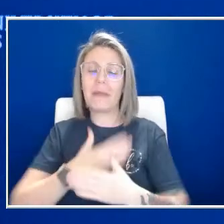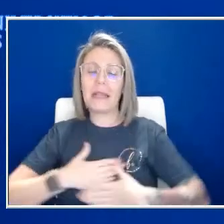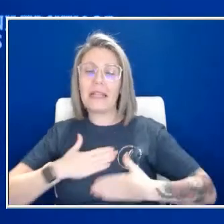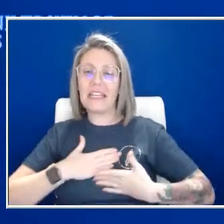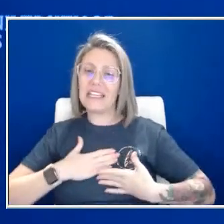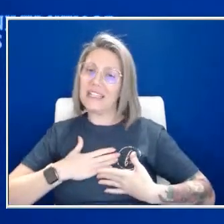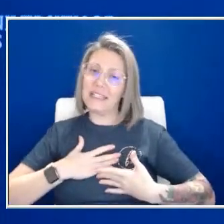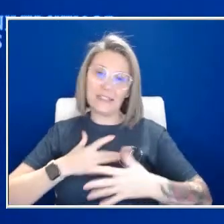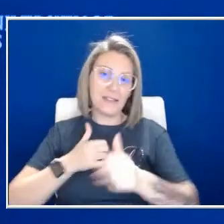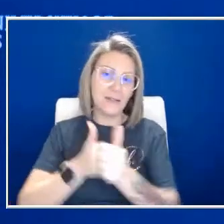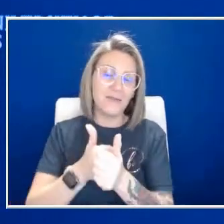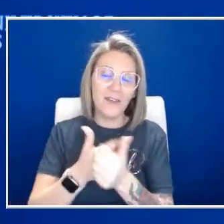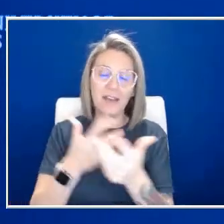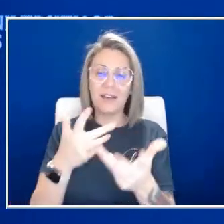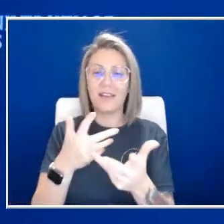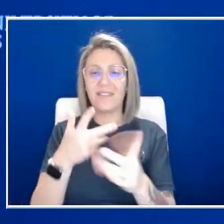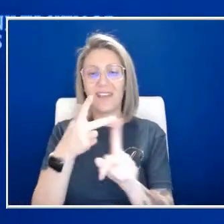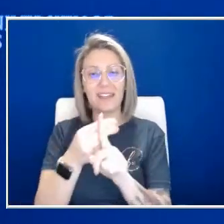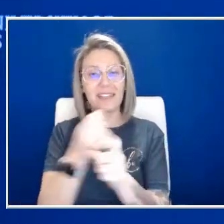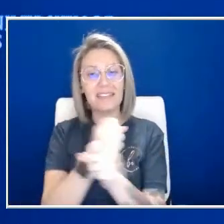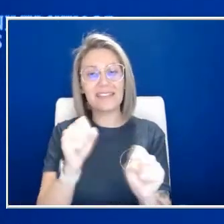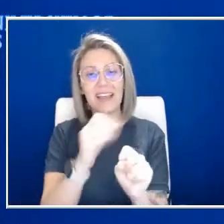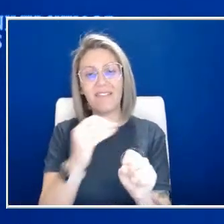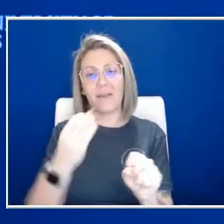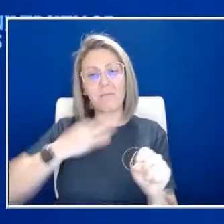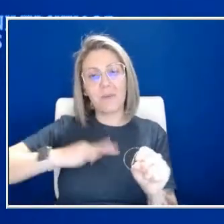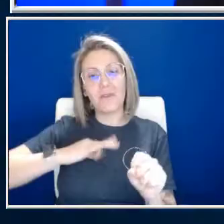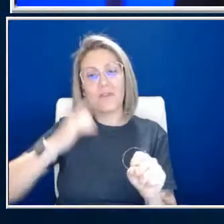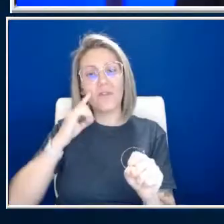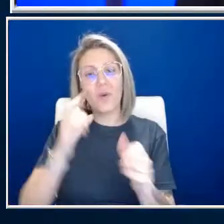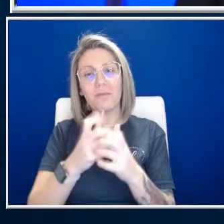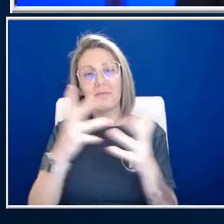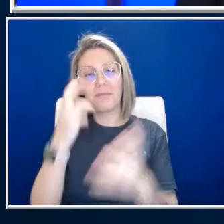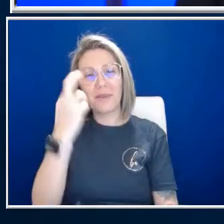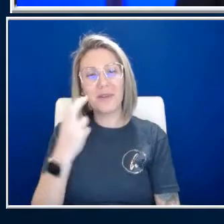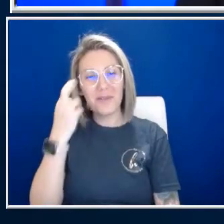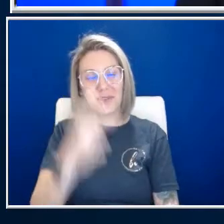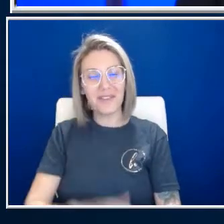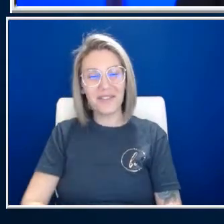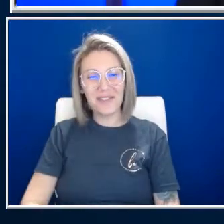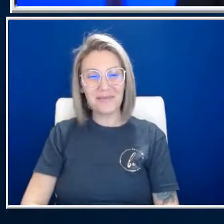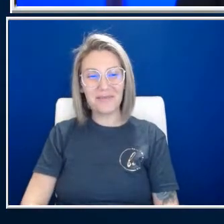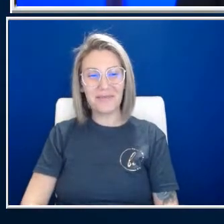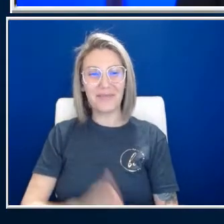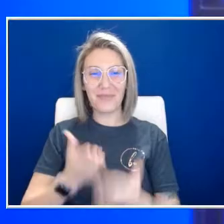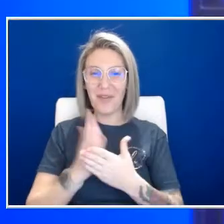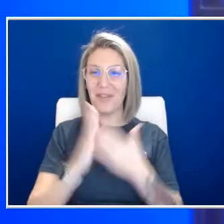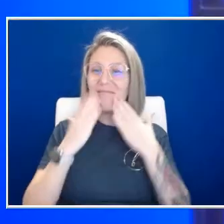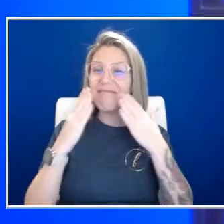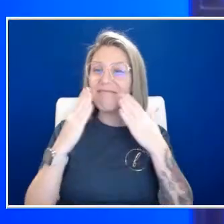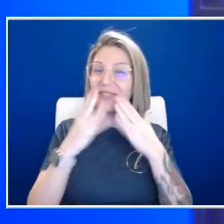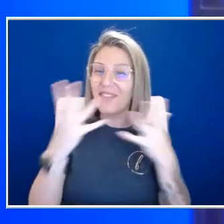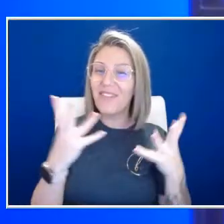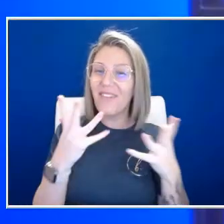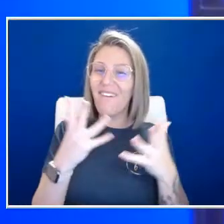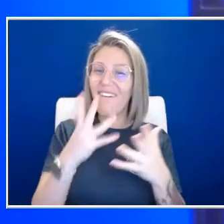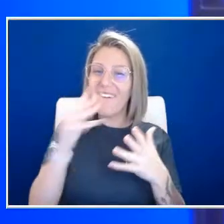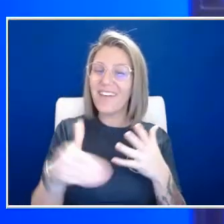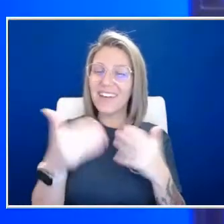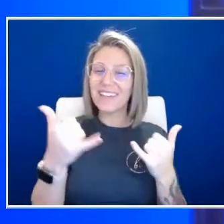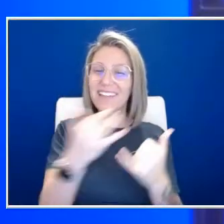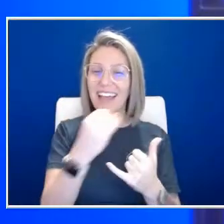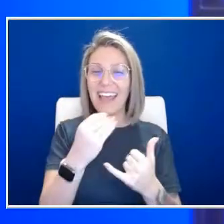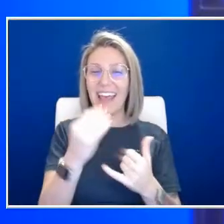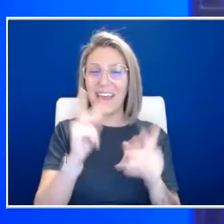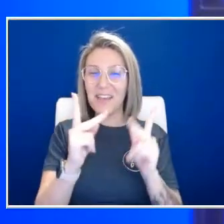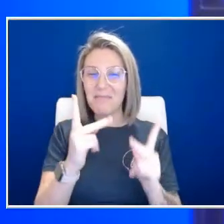safe and very beneficial for many, many reasons. All right. Well, thank you to all of our guests today, and thank you to our viewers as always.